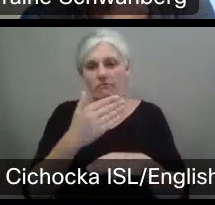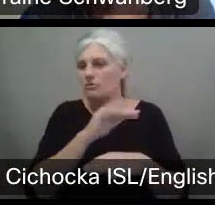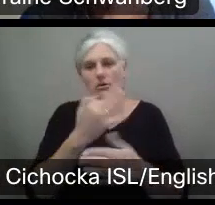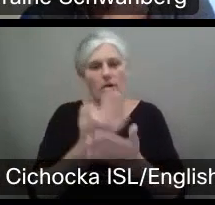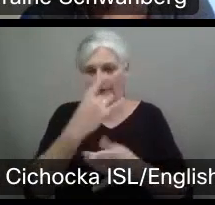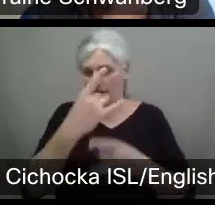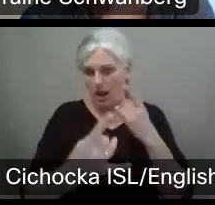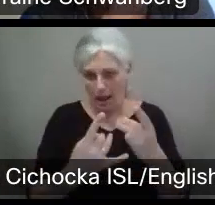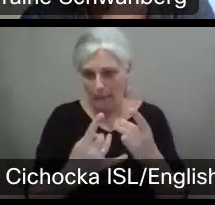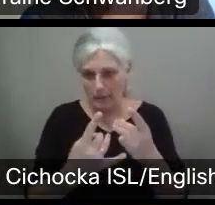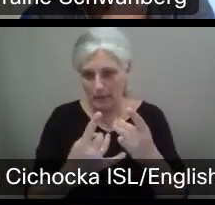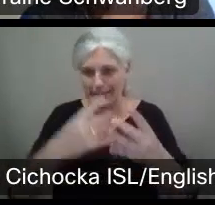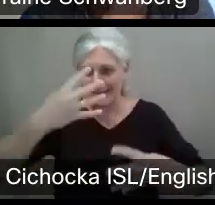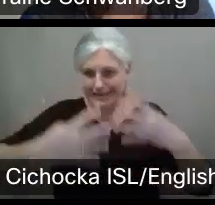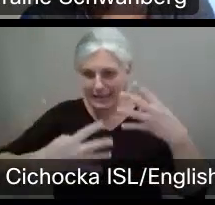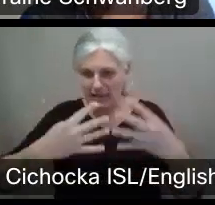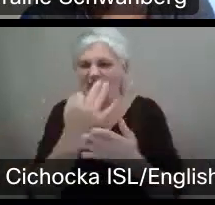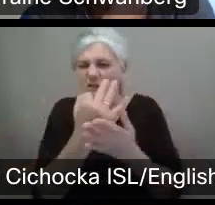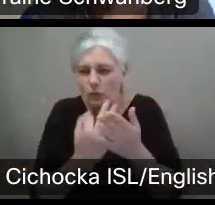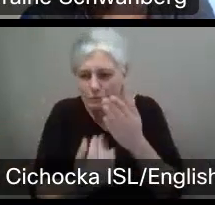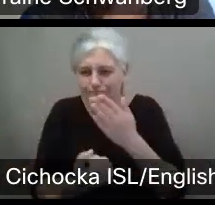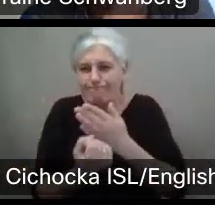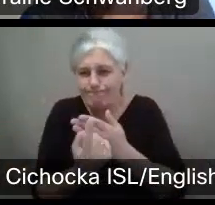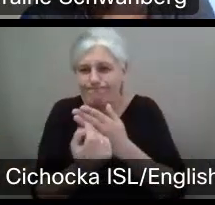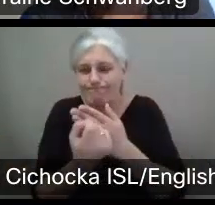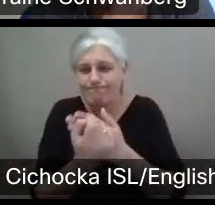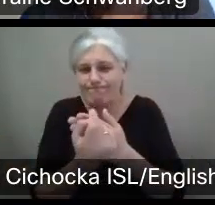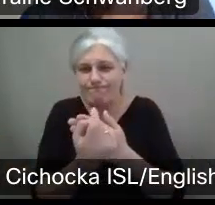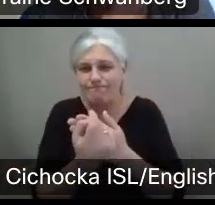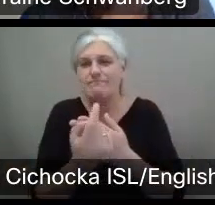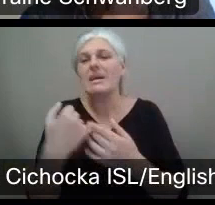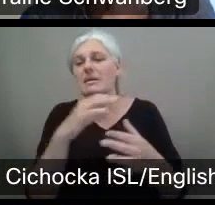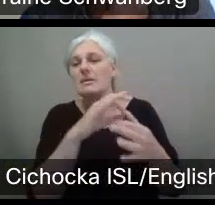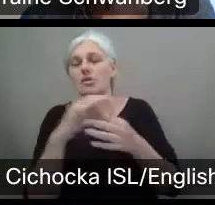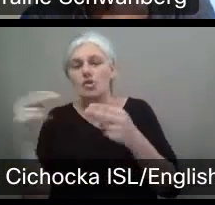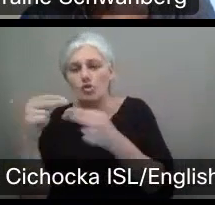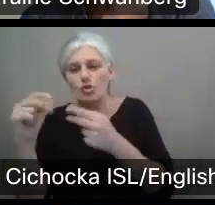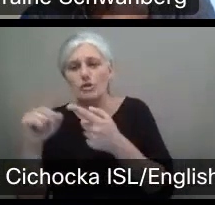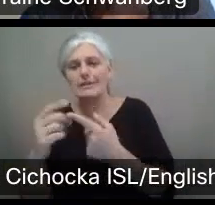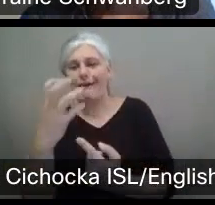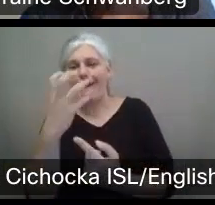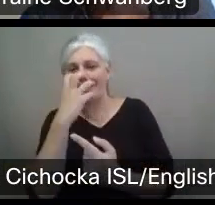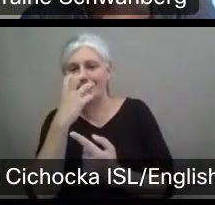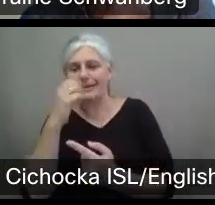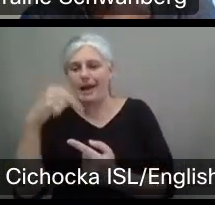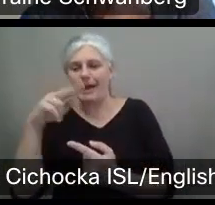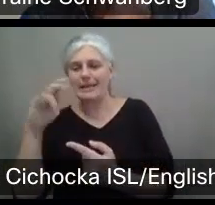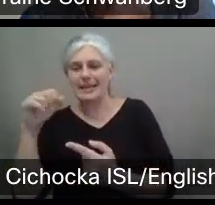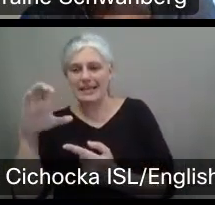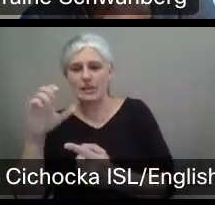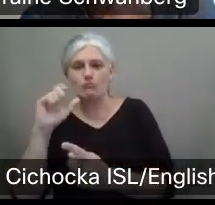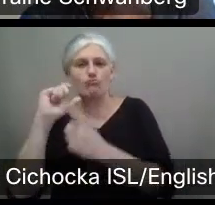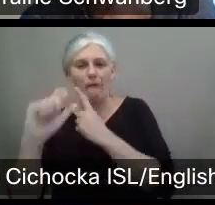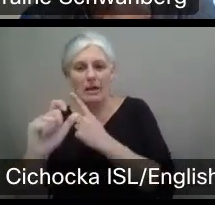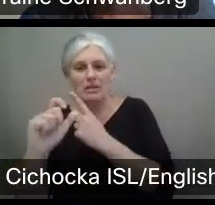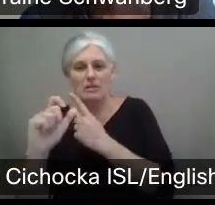think very much led by the surgical nursing and anaesthetic professions that kind of have put in barriers to prevent those types of